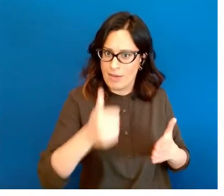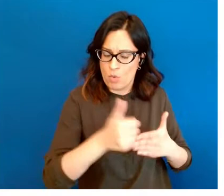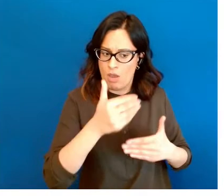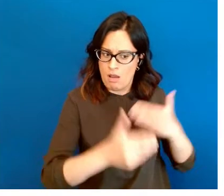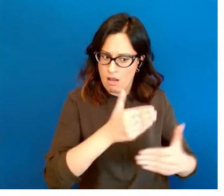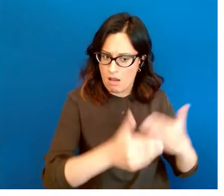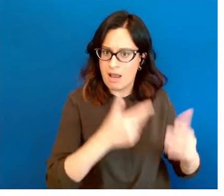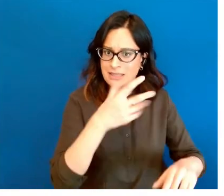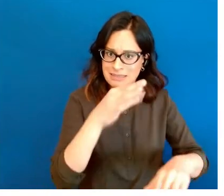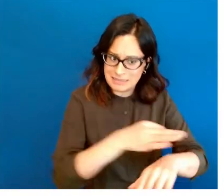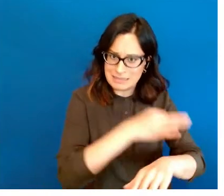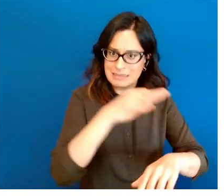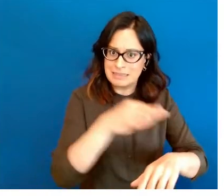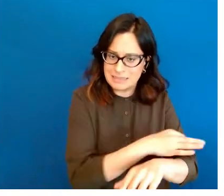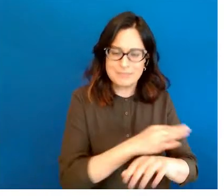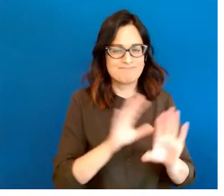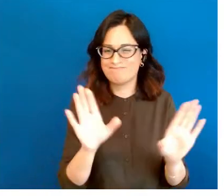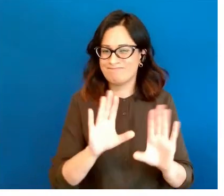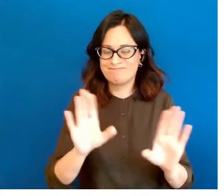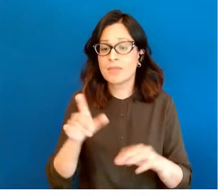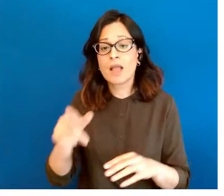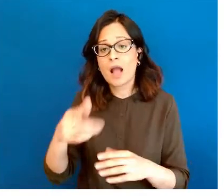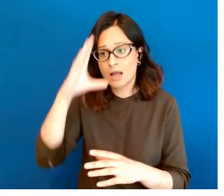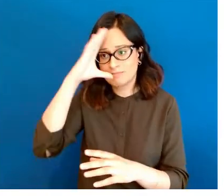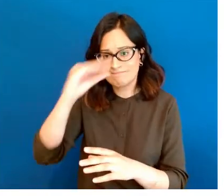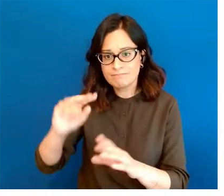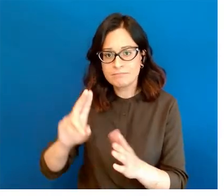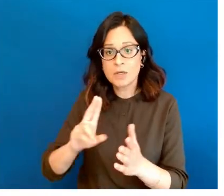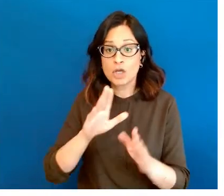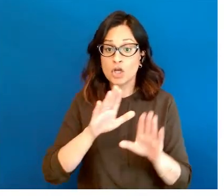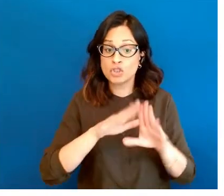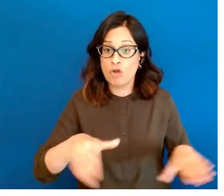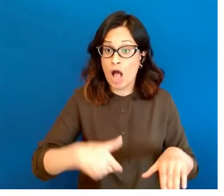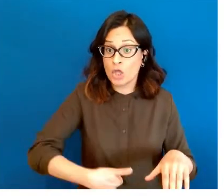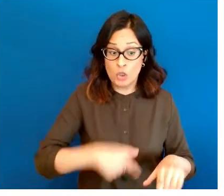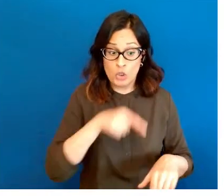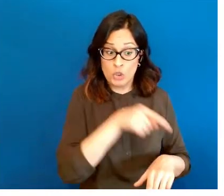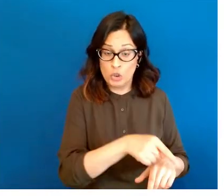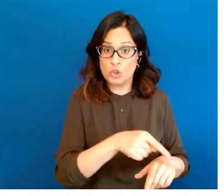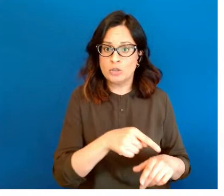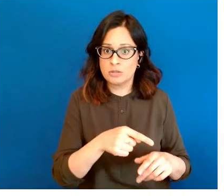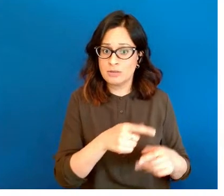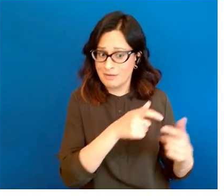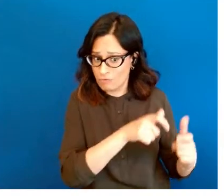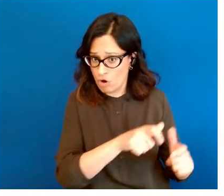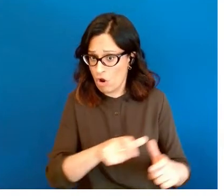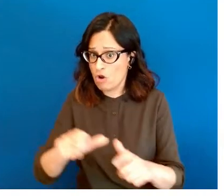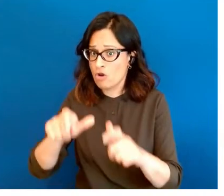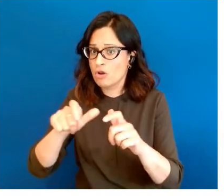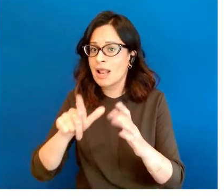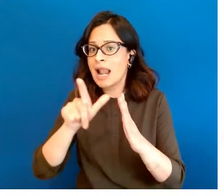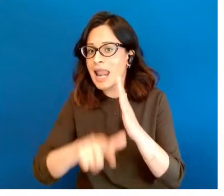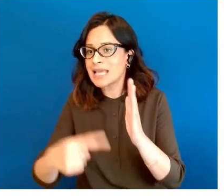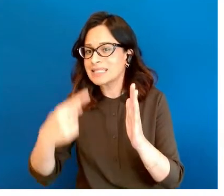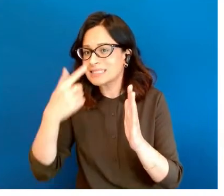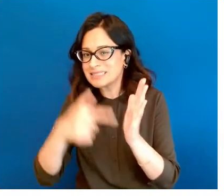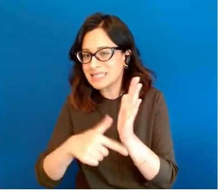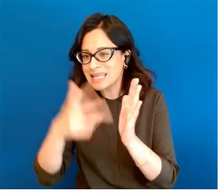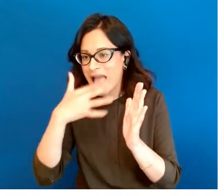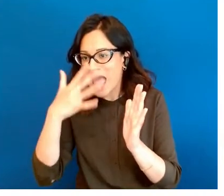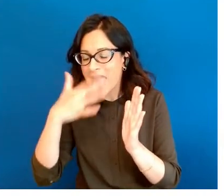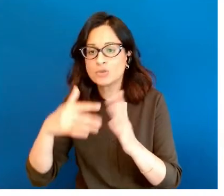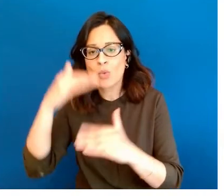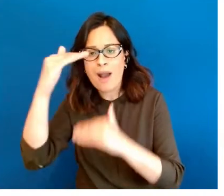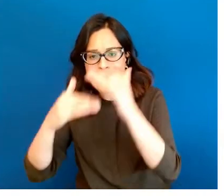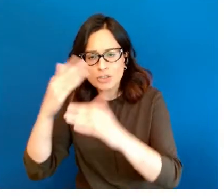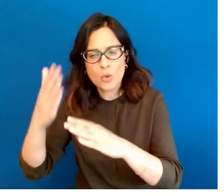I typically say to people, if for instance, a childhood allergy is persisted into the late teens or early adult life, the advice